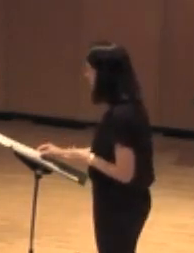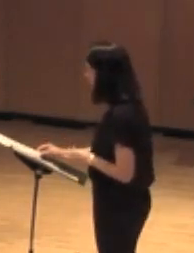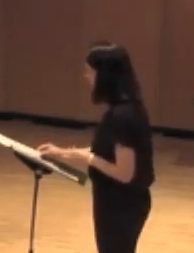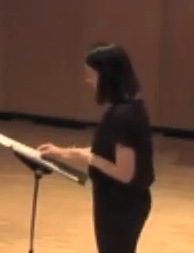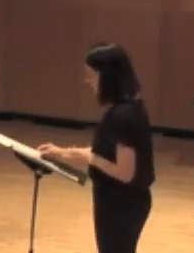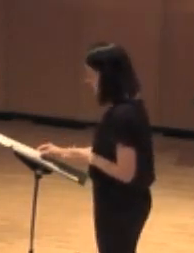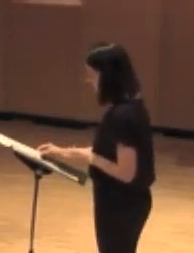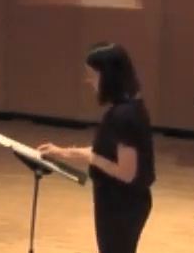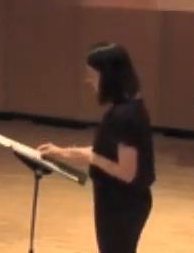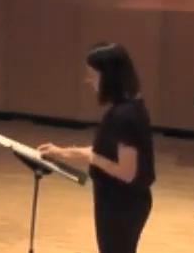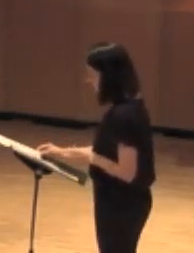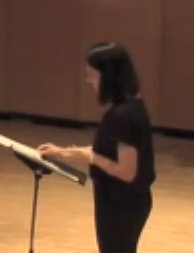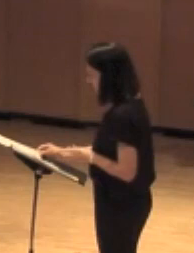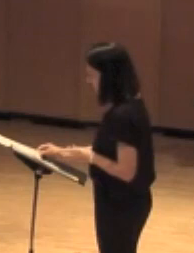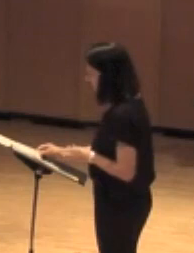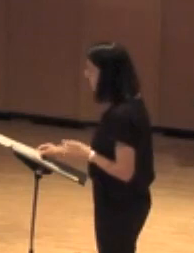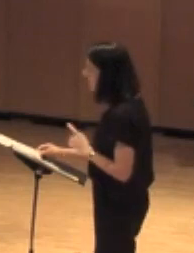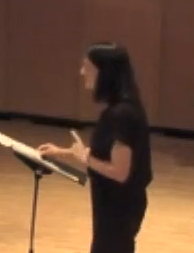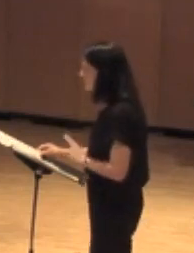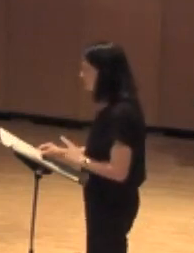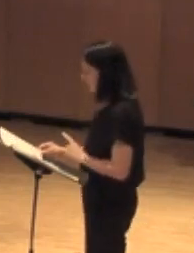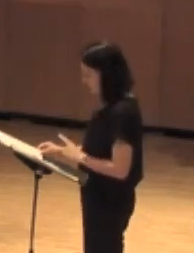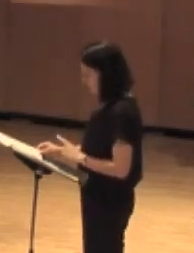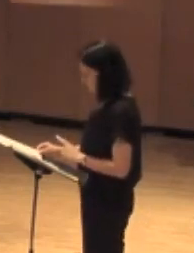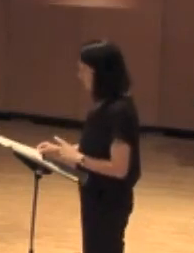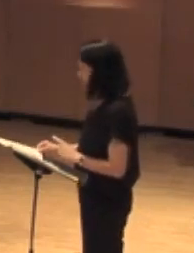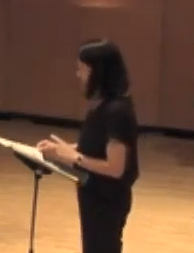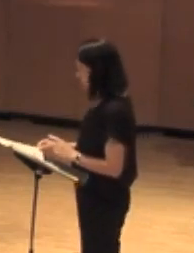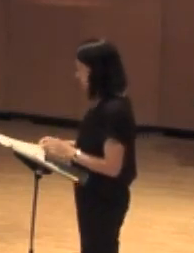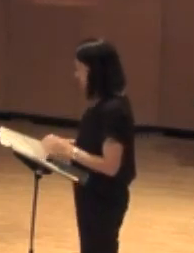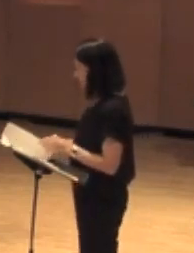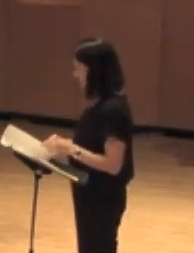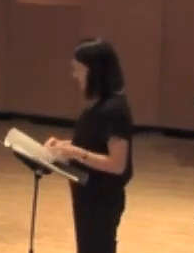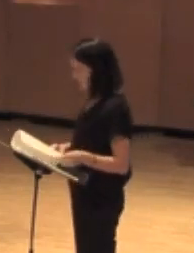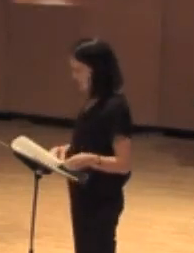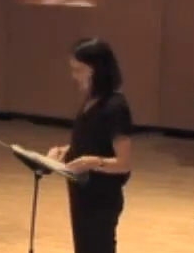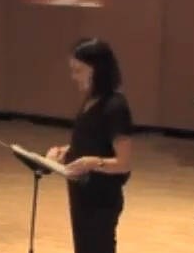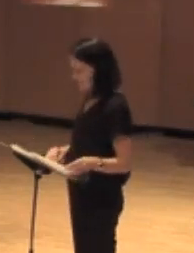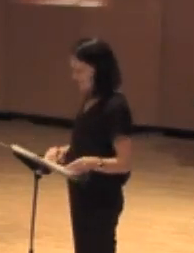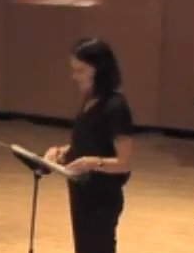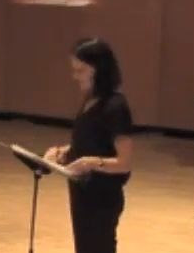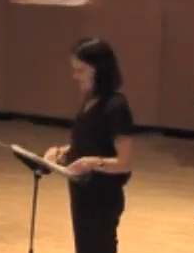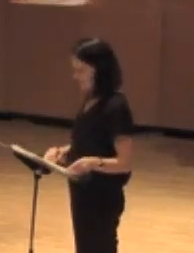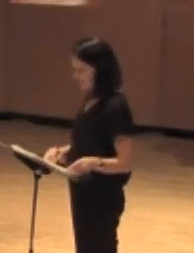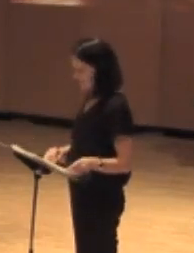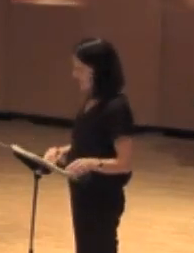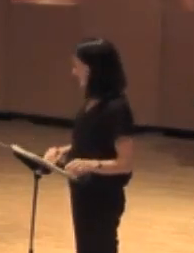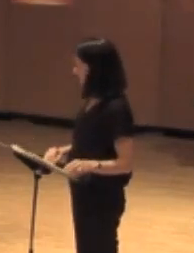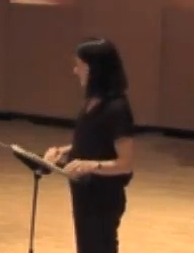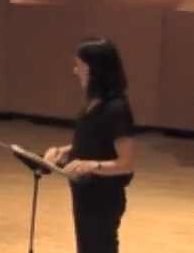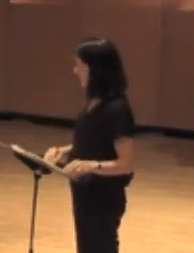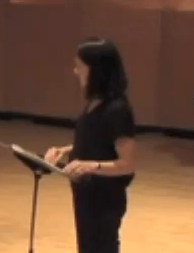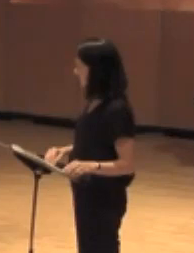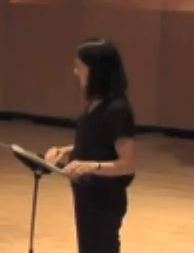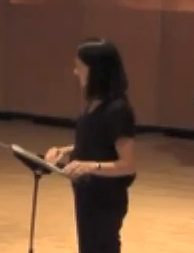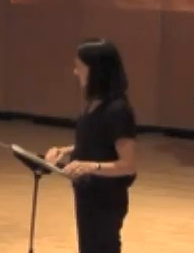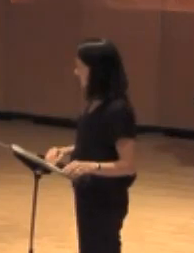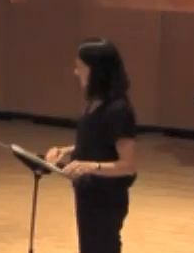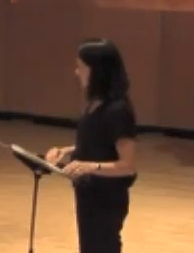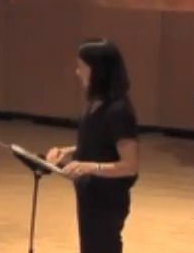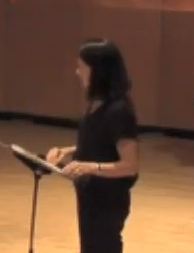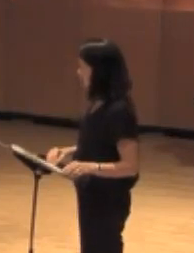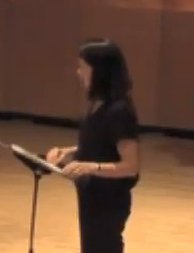other wasn't it it was we do know each other you and me yeah